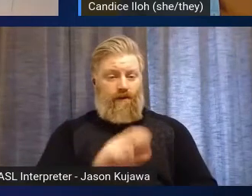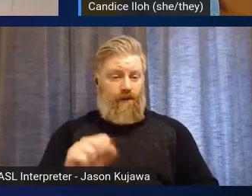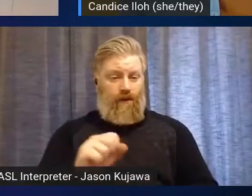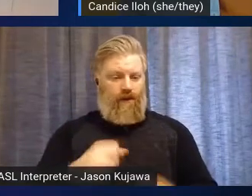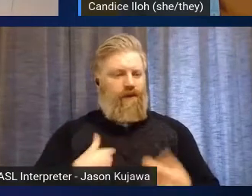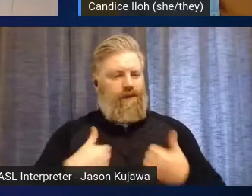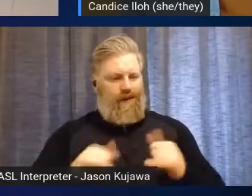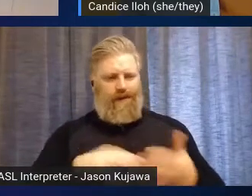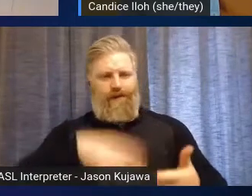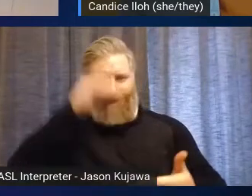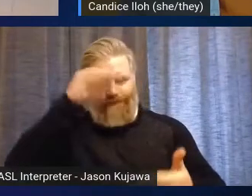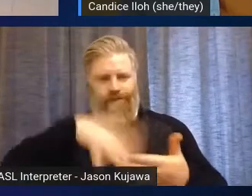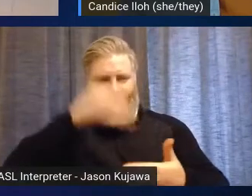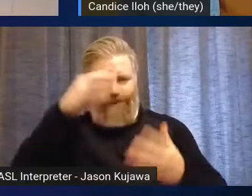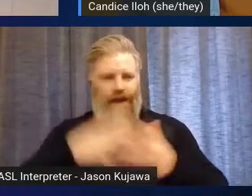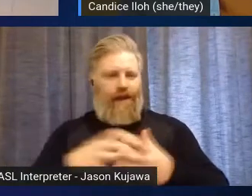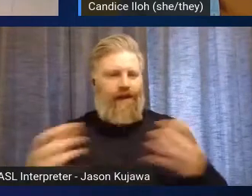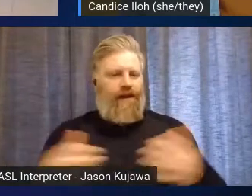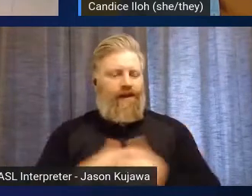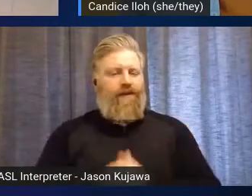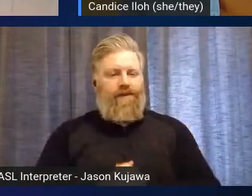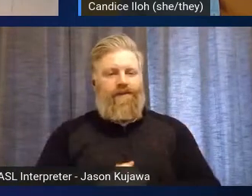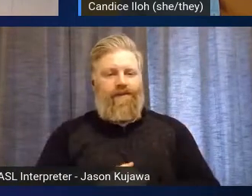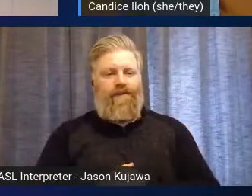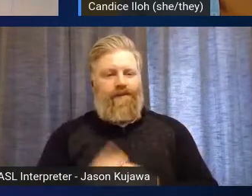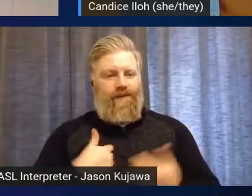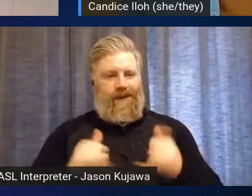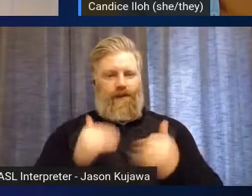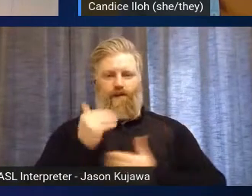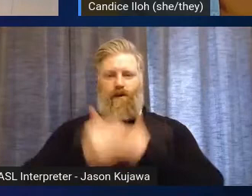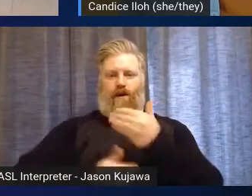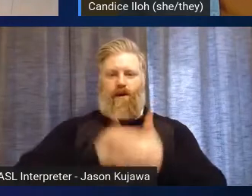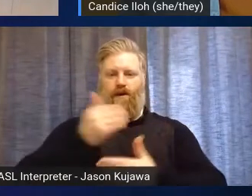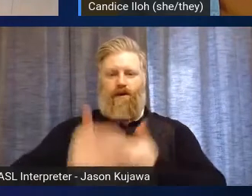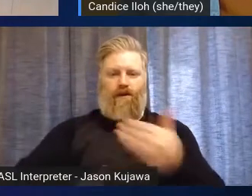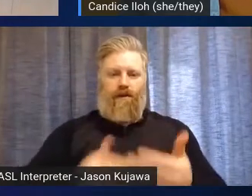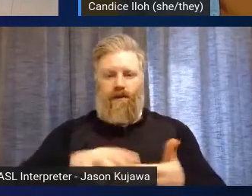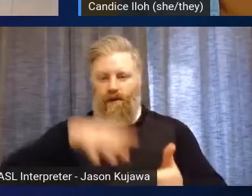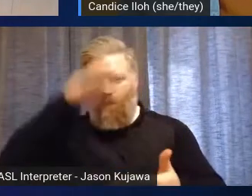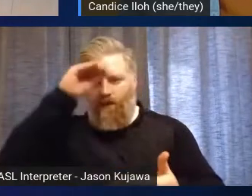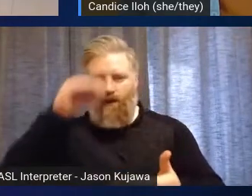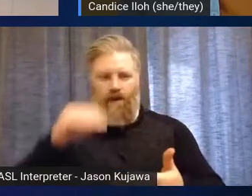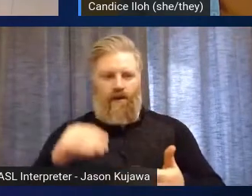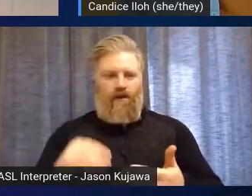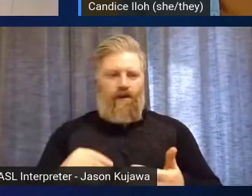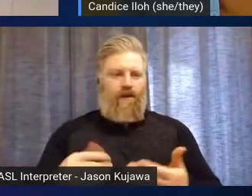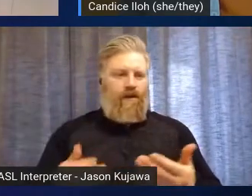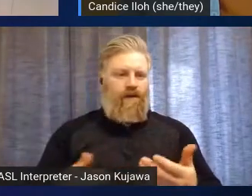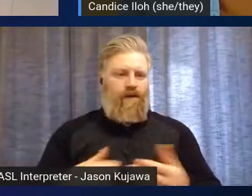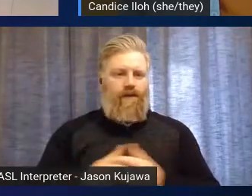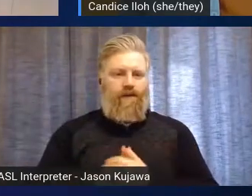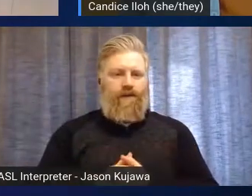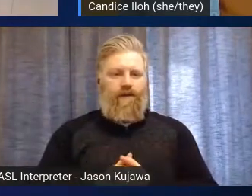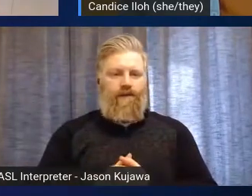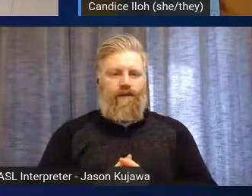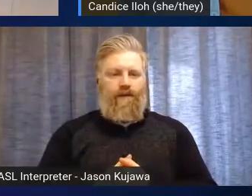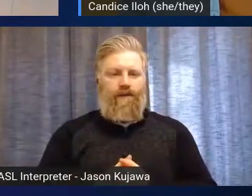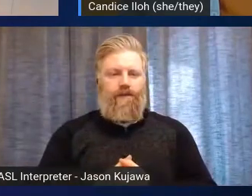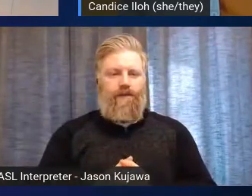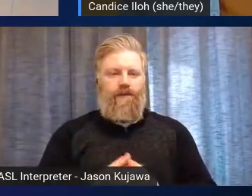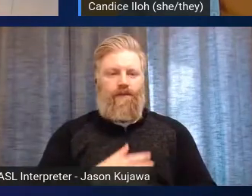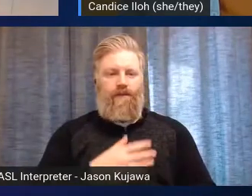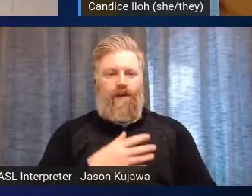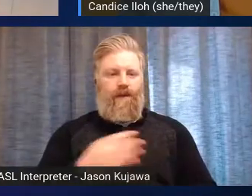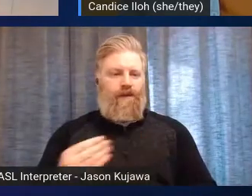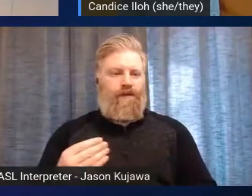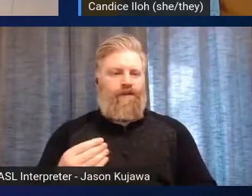learn. I'm still in the process of learning the US culture, and it's always I'm